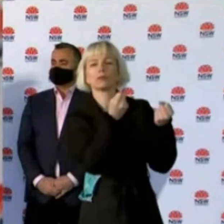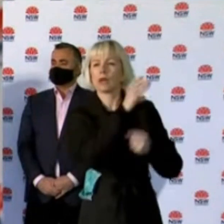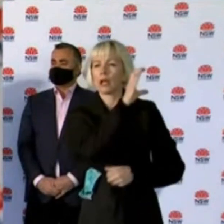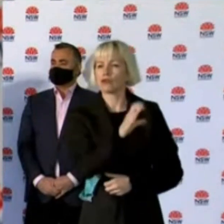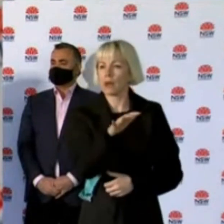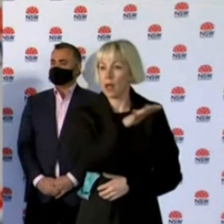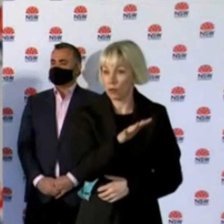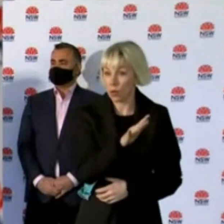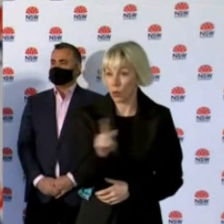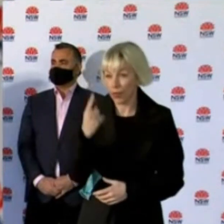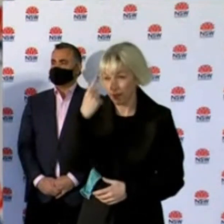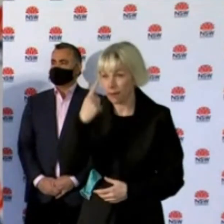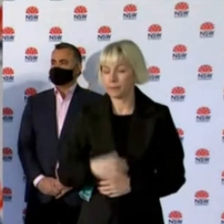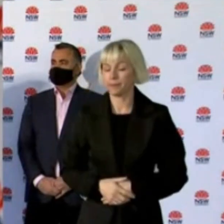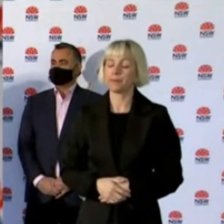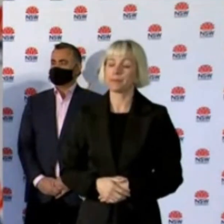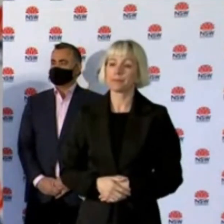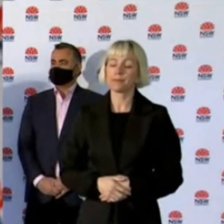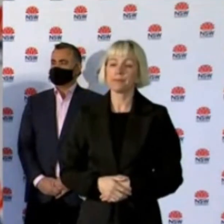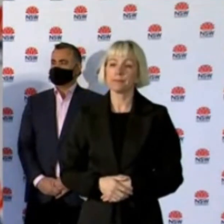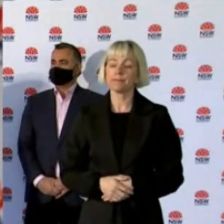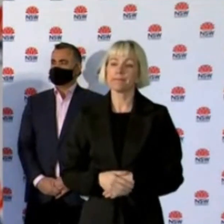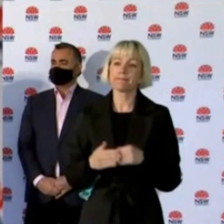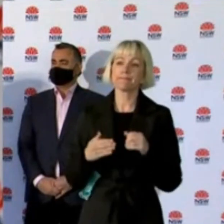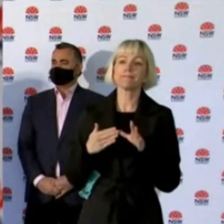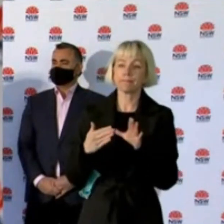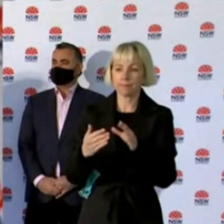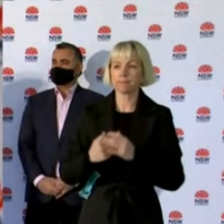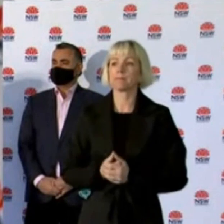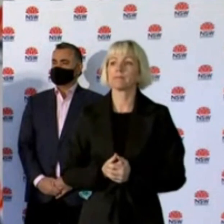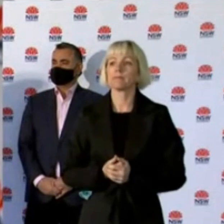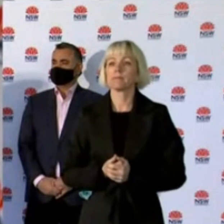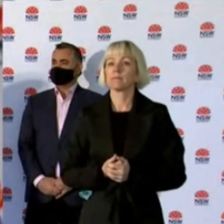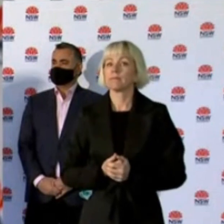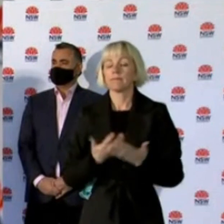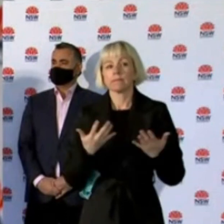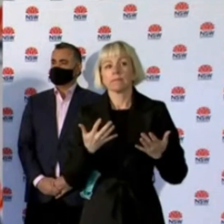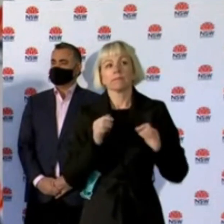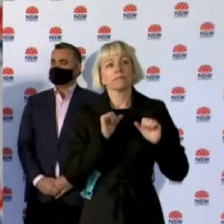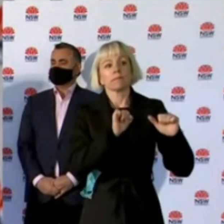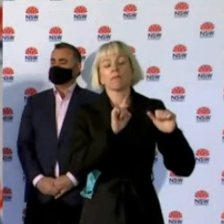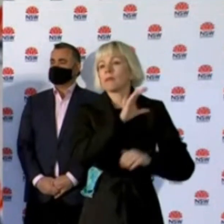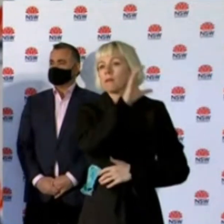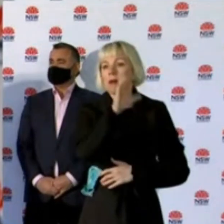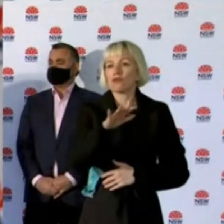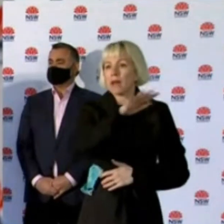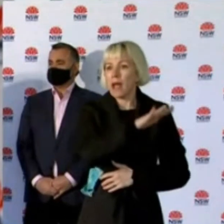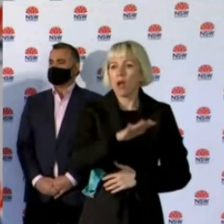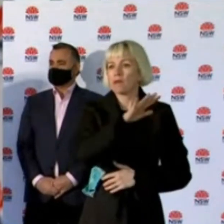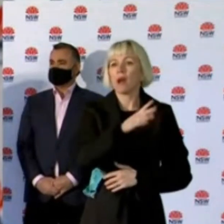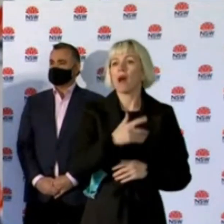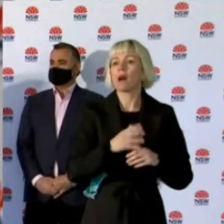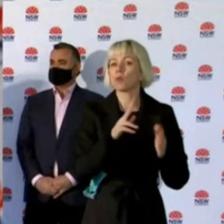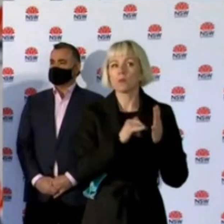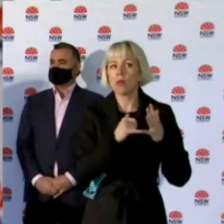completely understand people from the Central West and indeed regional New South Wales that are absolutely angry with that behaviour